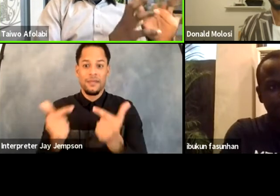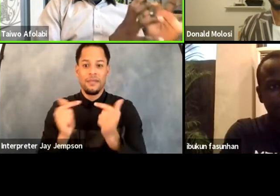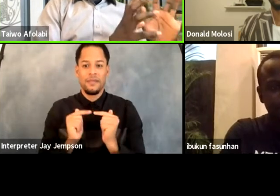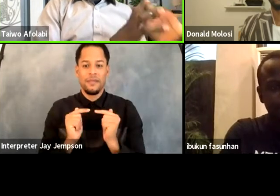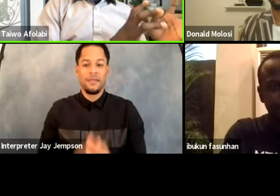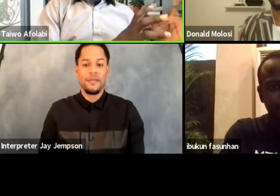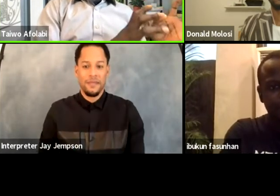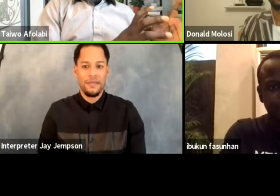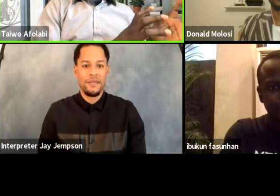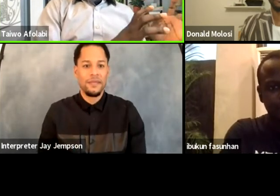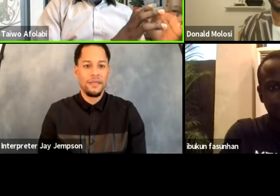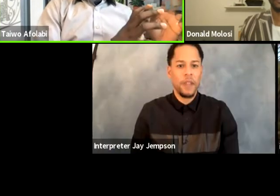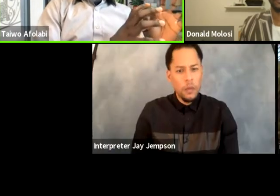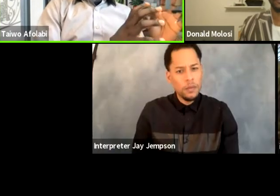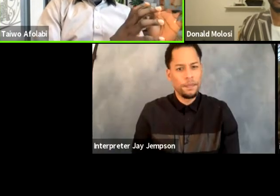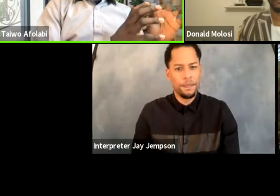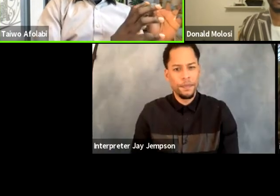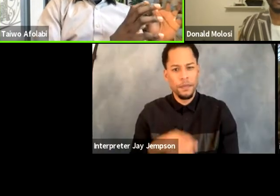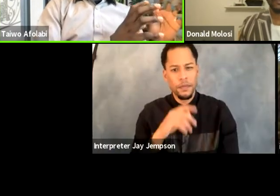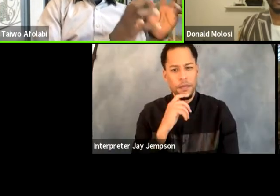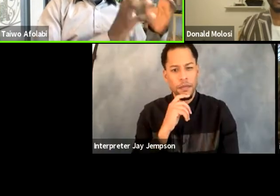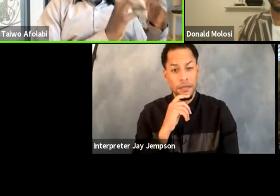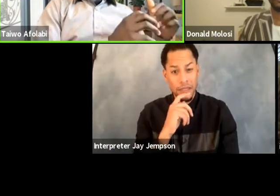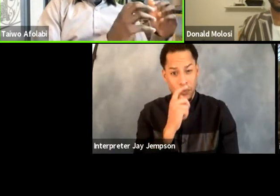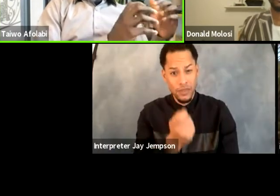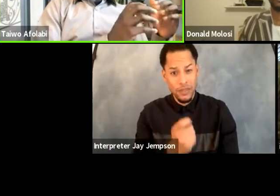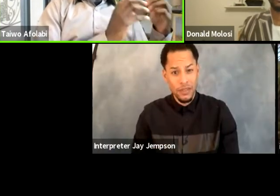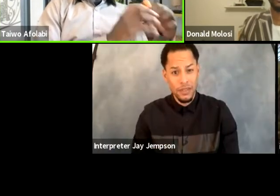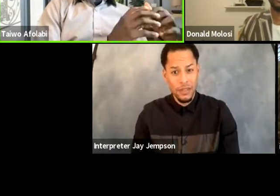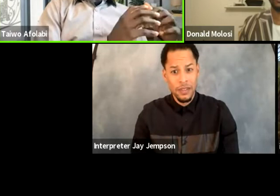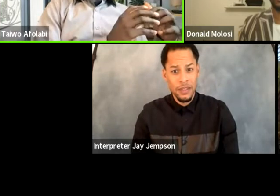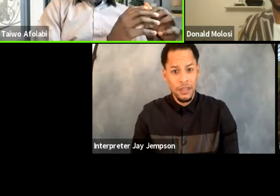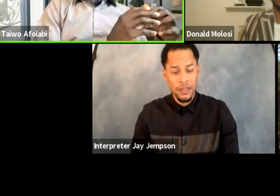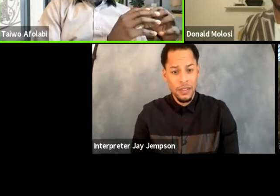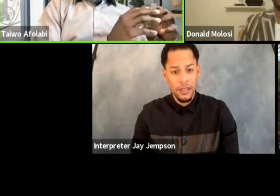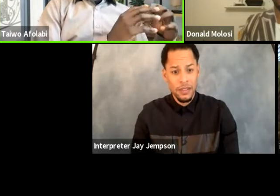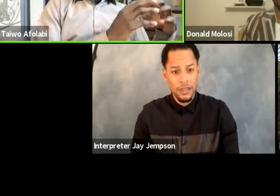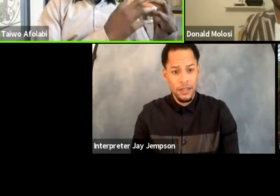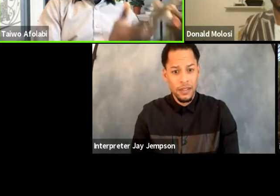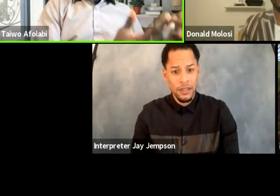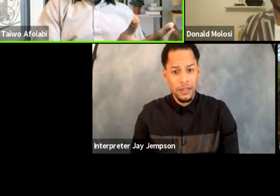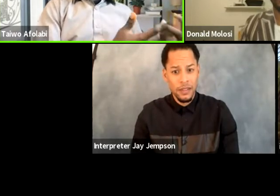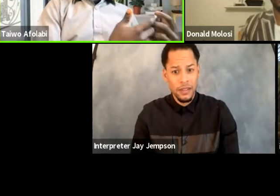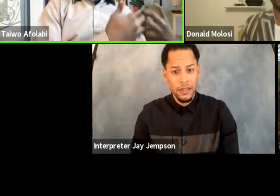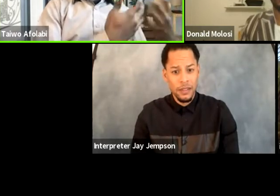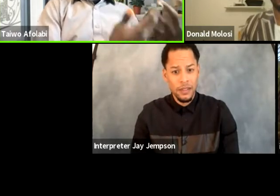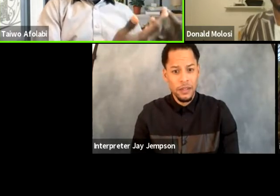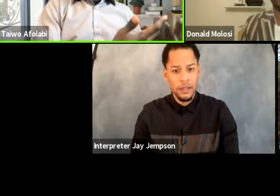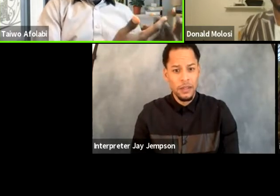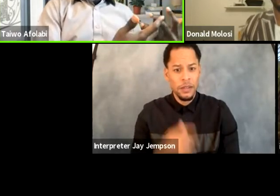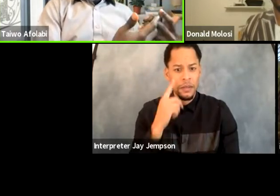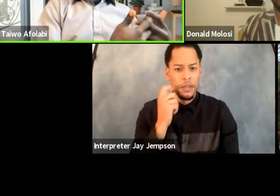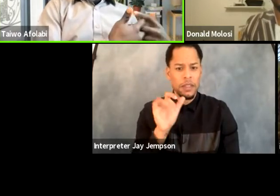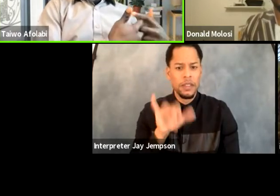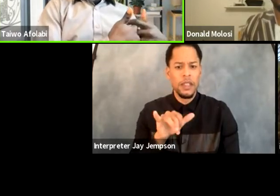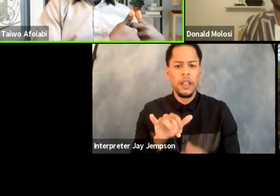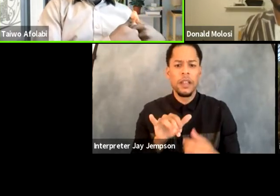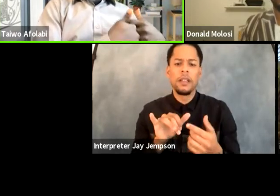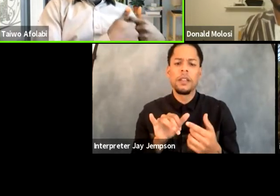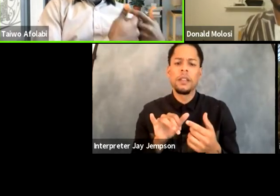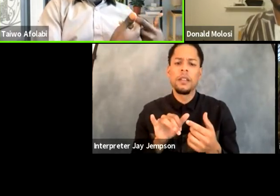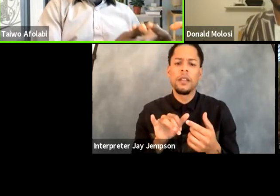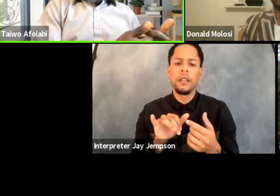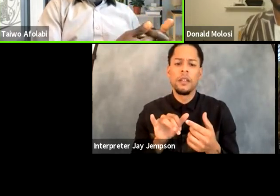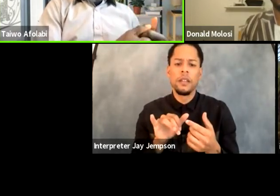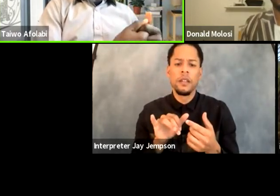Quite interesting because also kind of maybe speaks to the idea of the collective that a